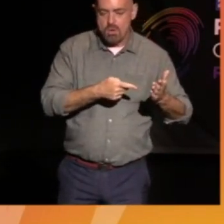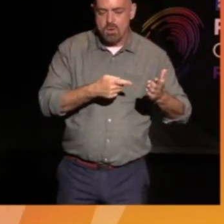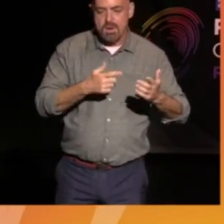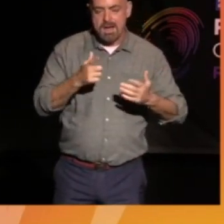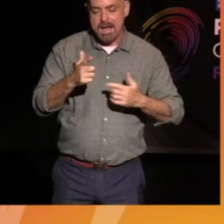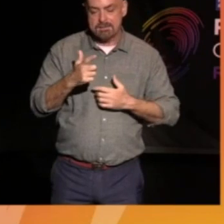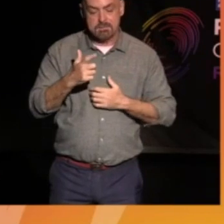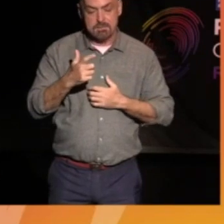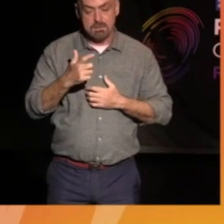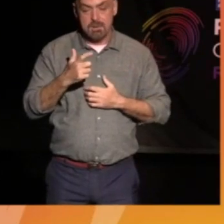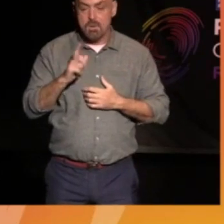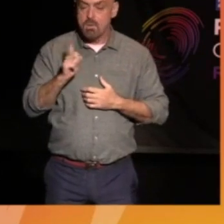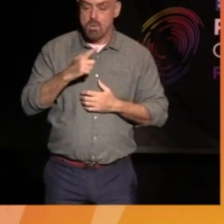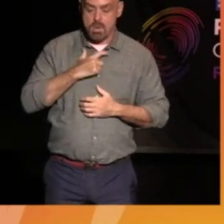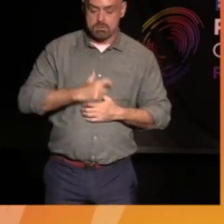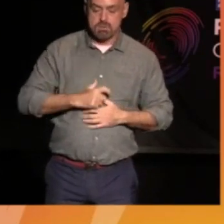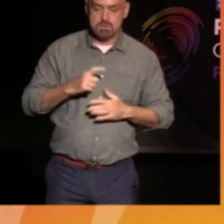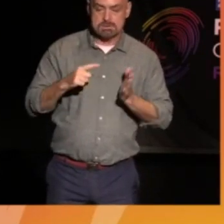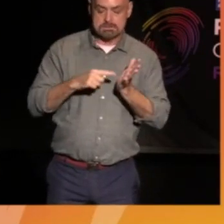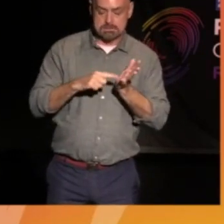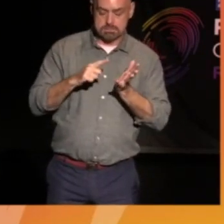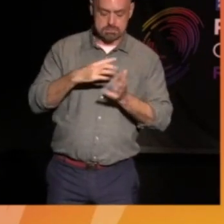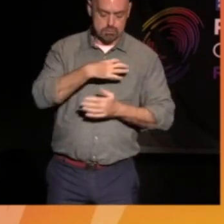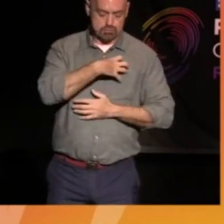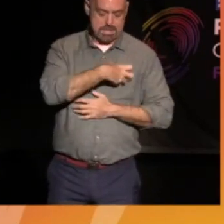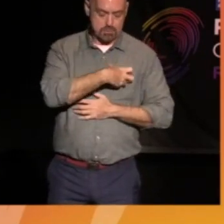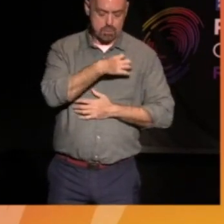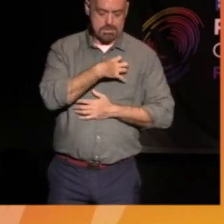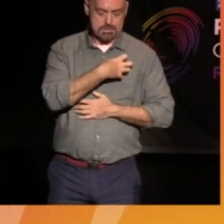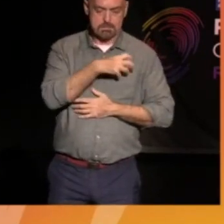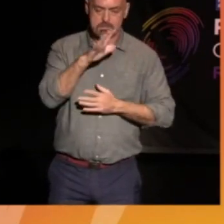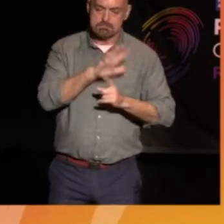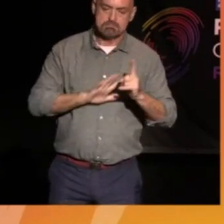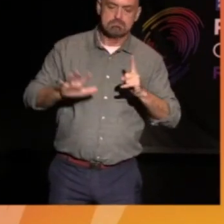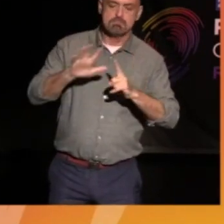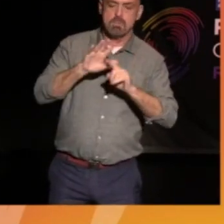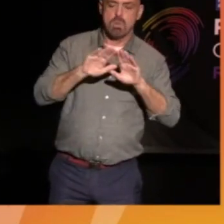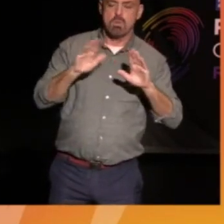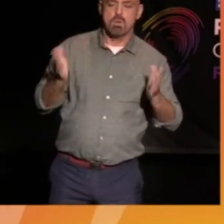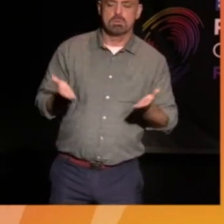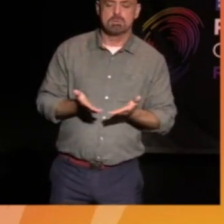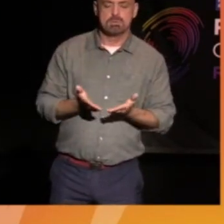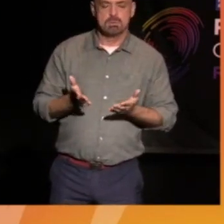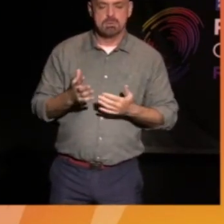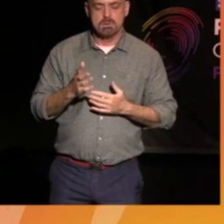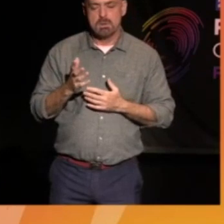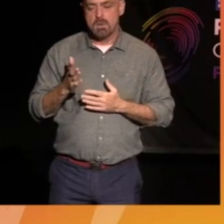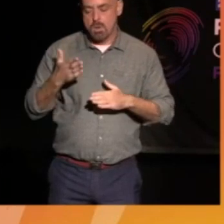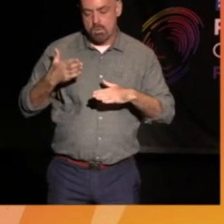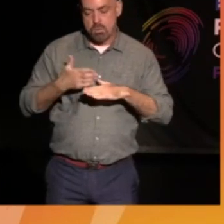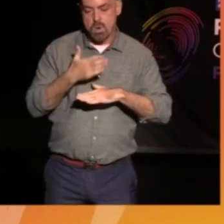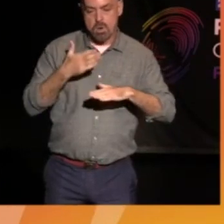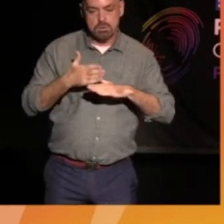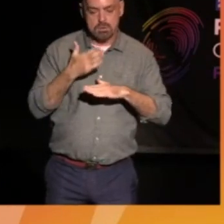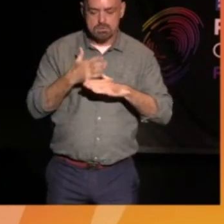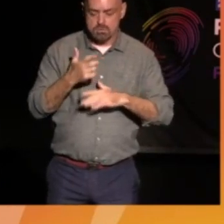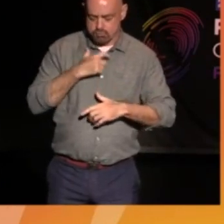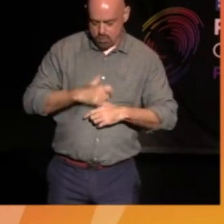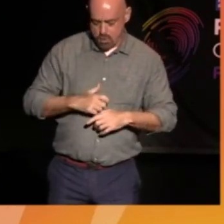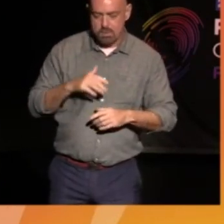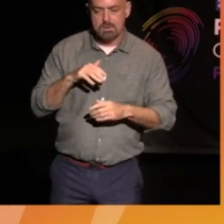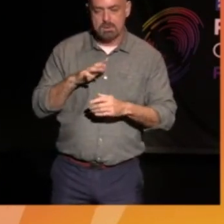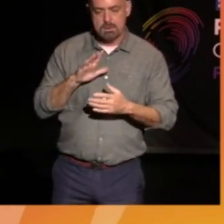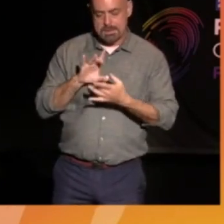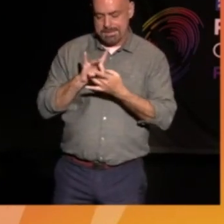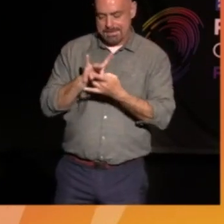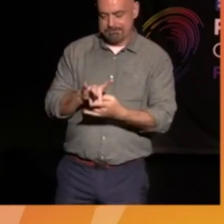trade union movement across the world and in different countries, and the role of workers in relation to the